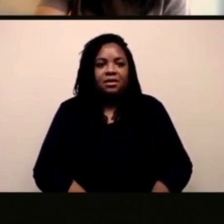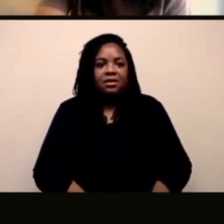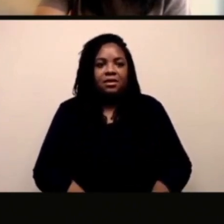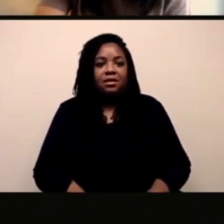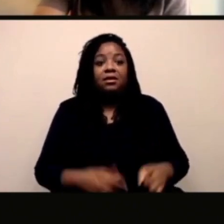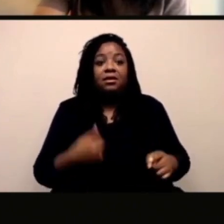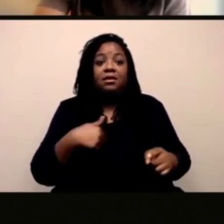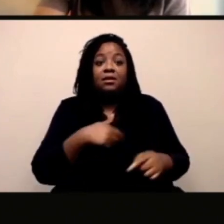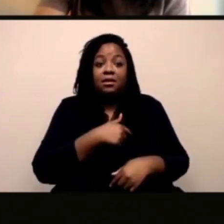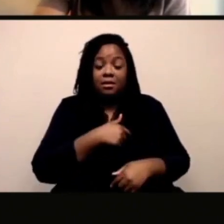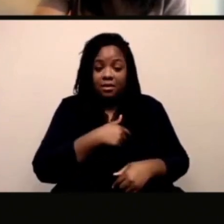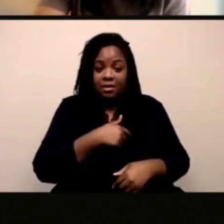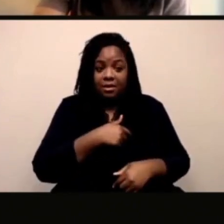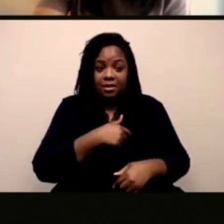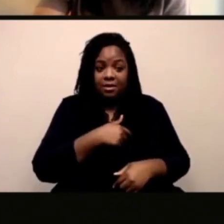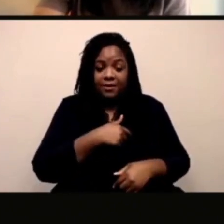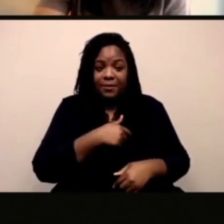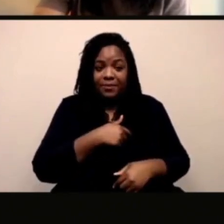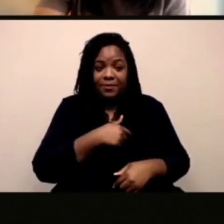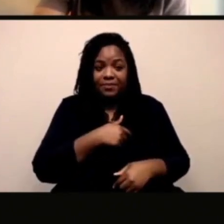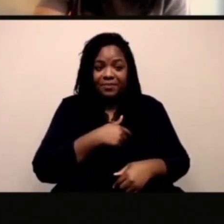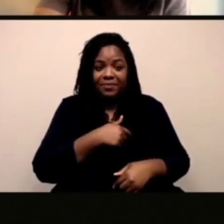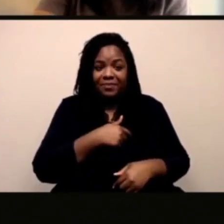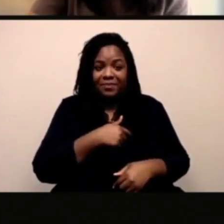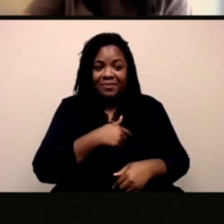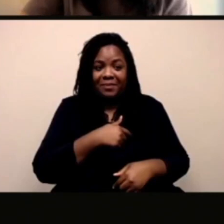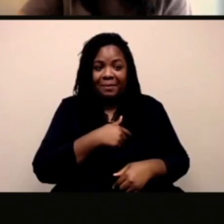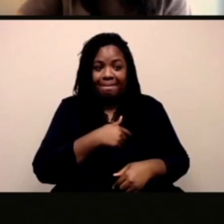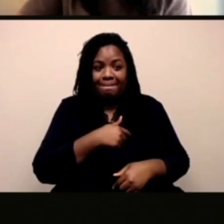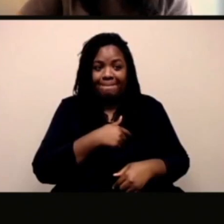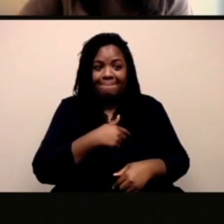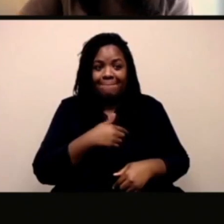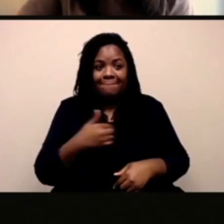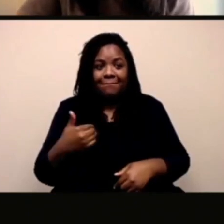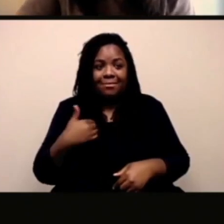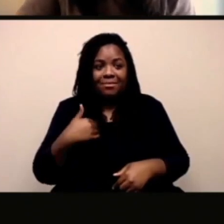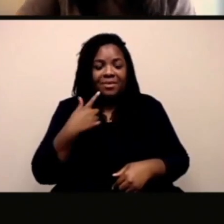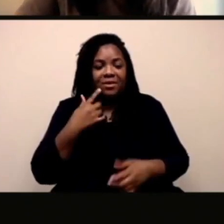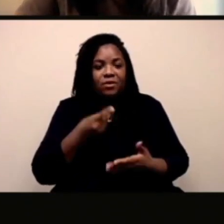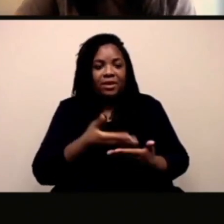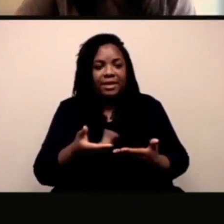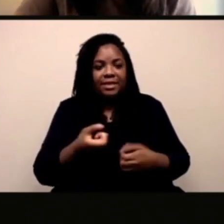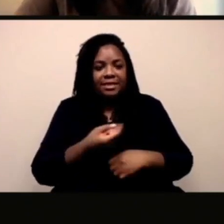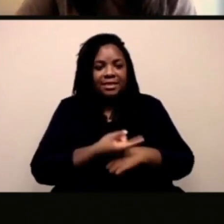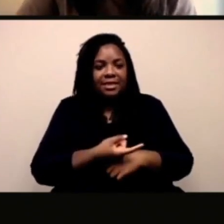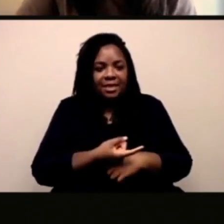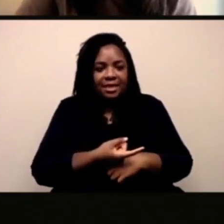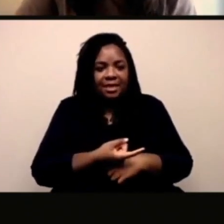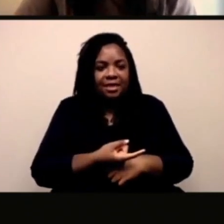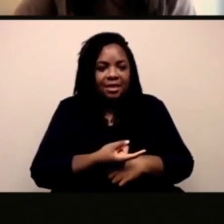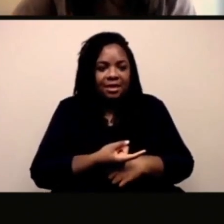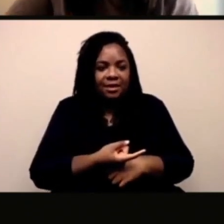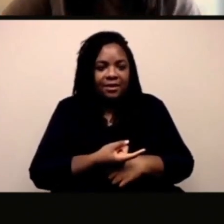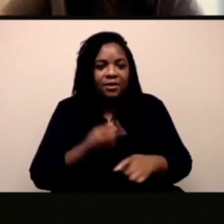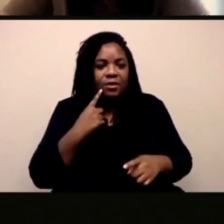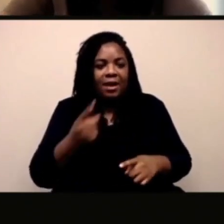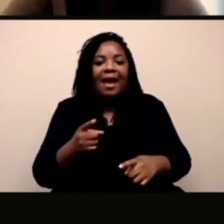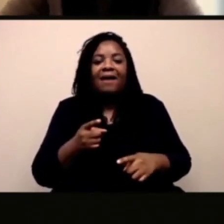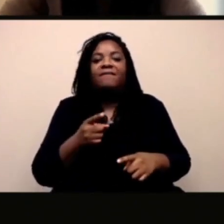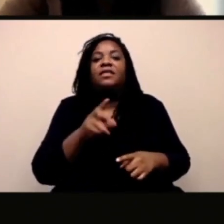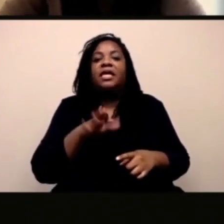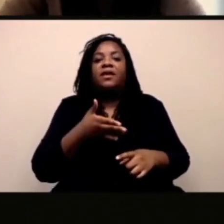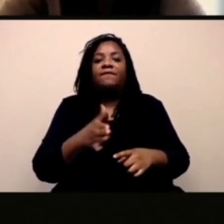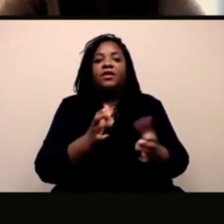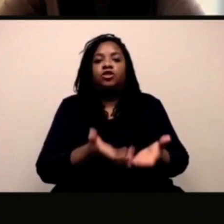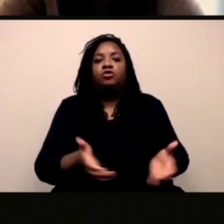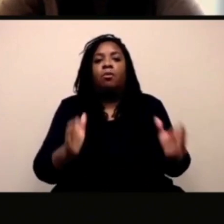And we also have a few other people joining us today. If everybody in the fishbowl wants to